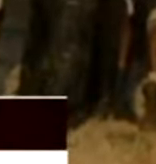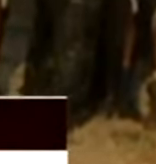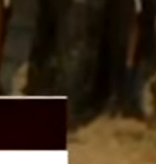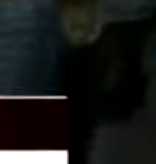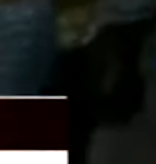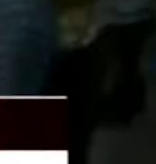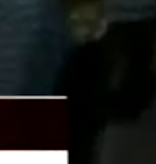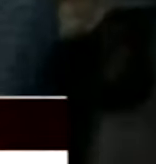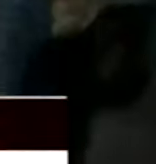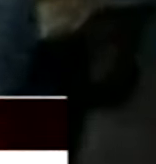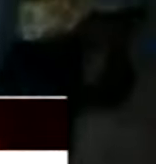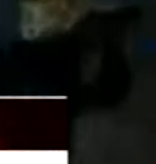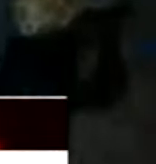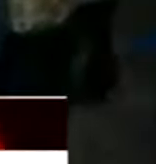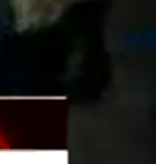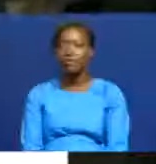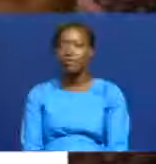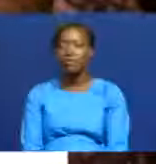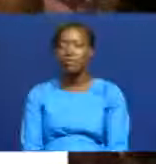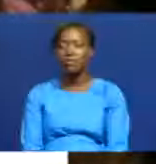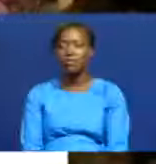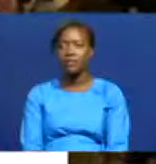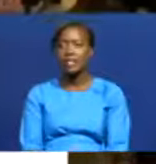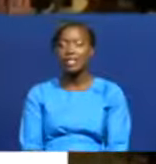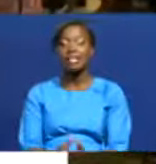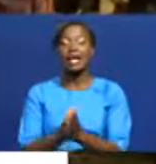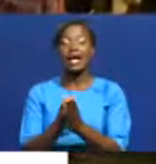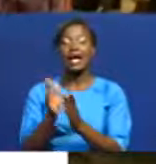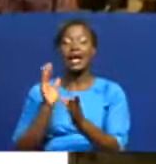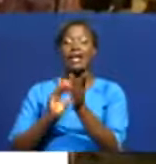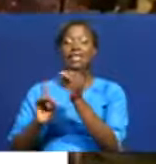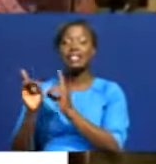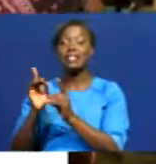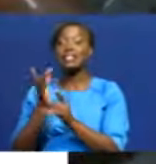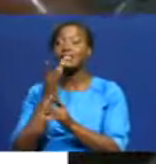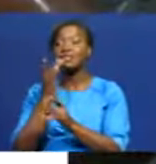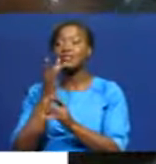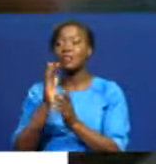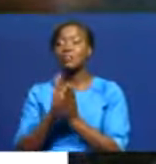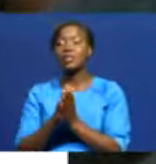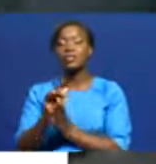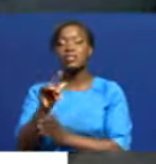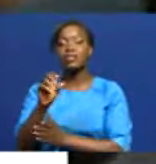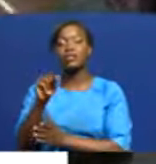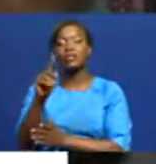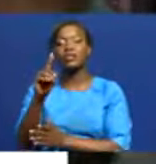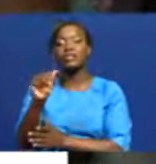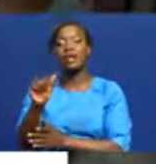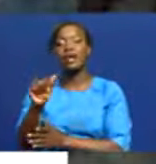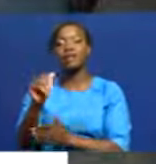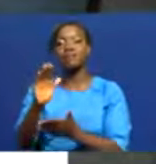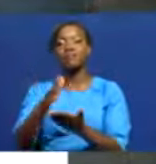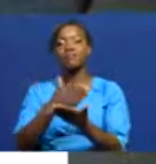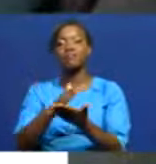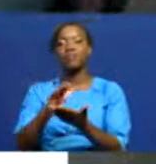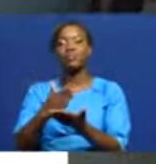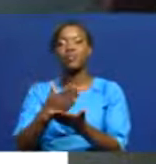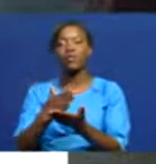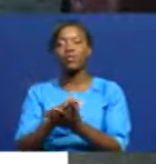First on stage was the Kishawa dance troupe with their famous Gonda Yabara Isanga.